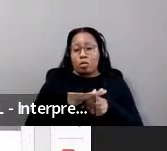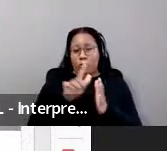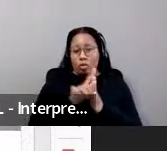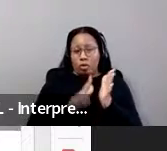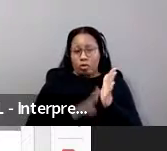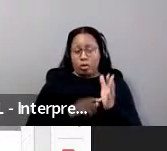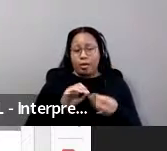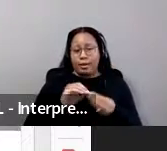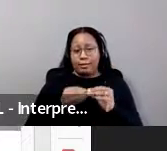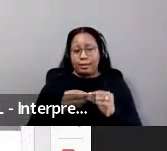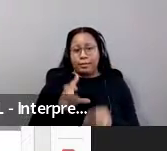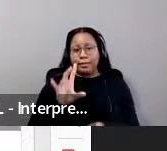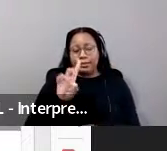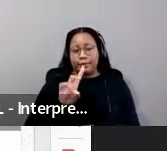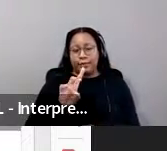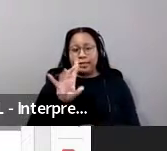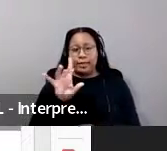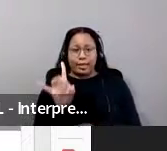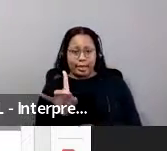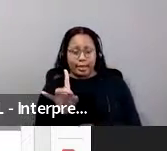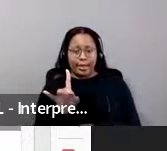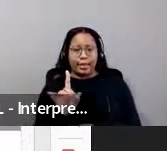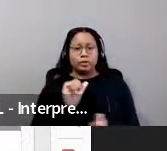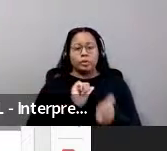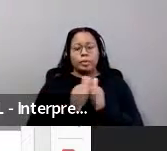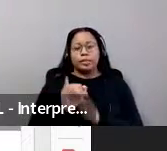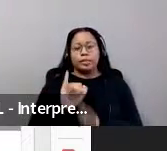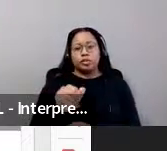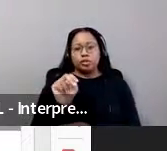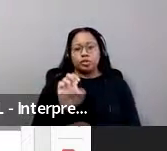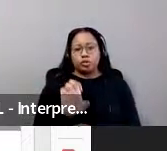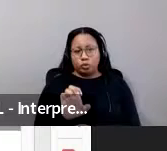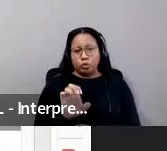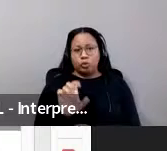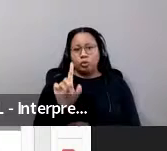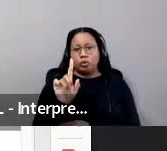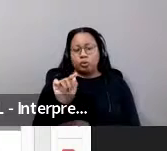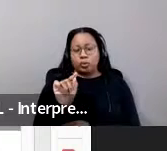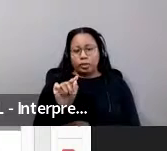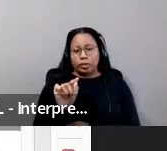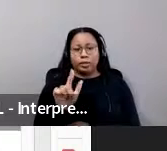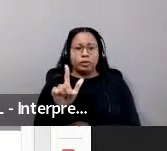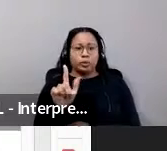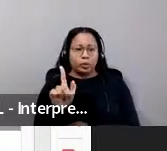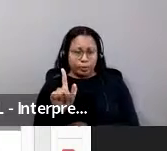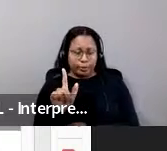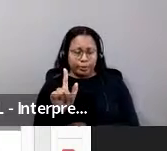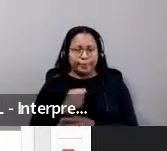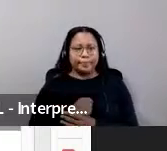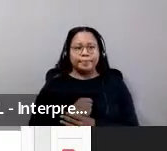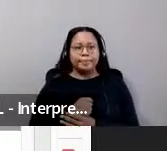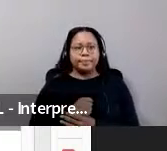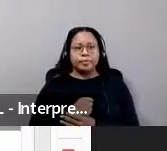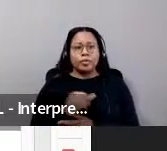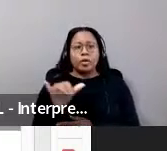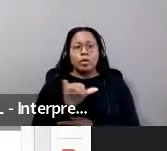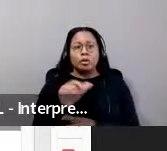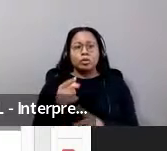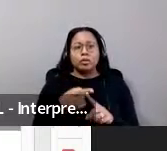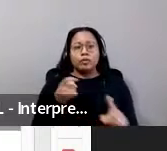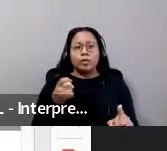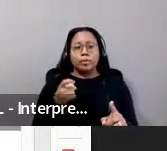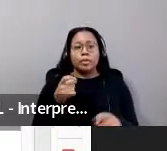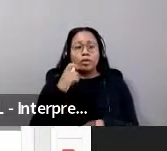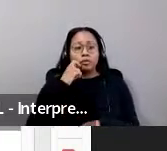of 2021. And the legislation developed out of ongoing advocacy by the Racial Impact Study Coalition and public